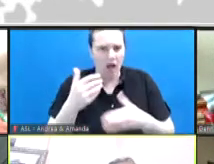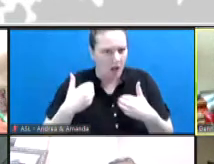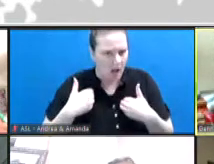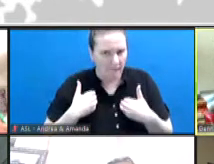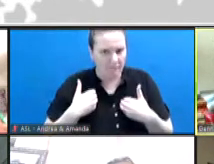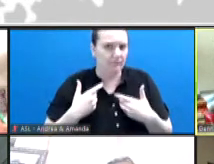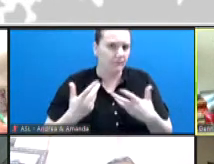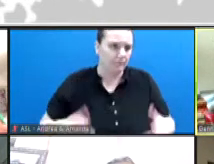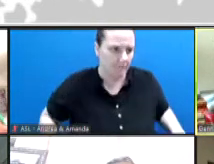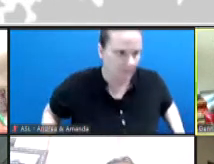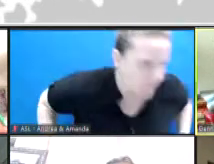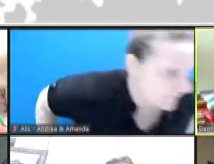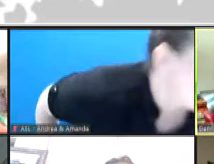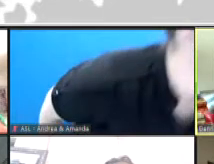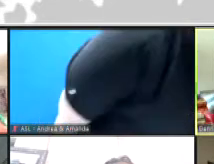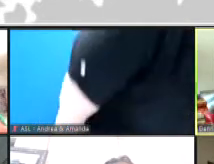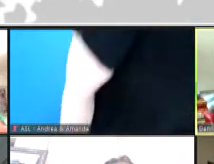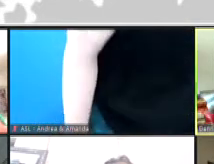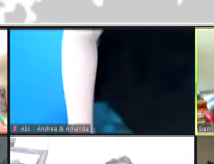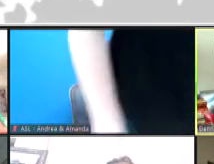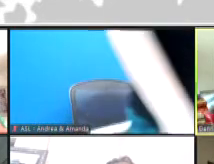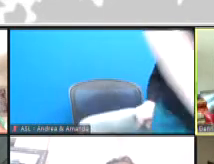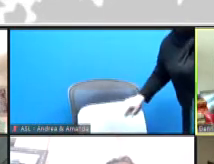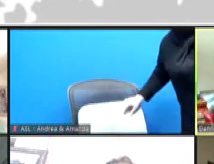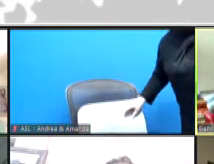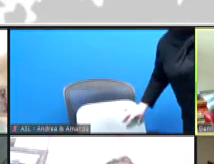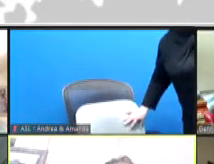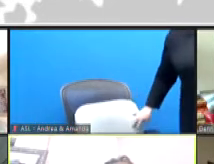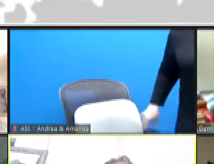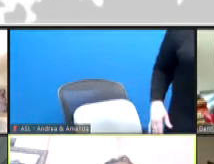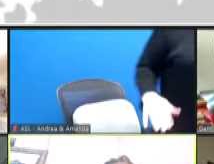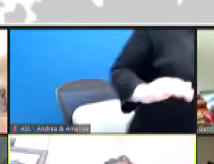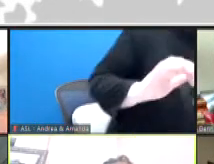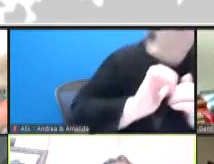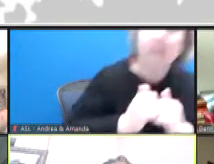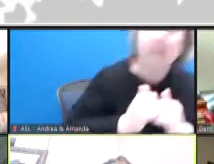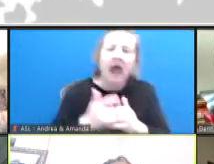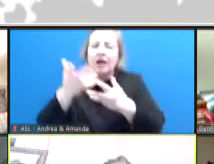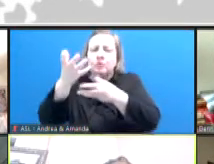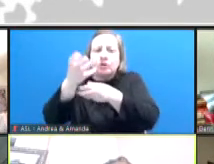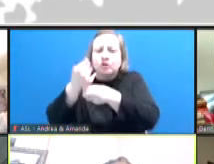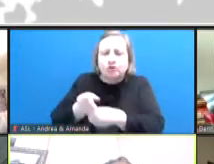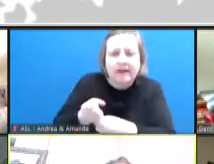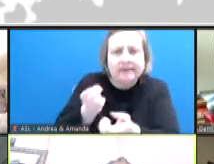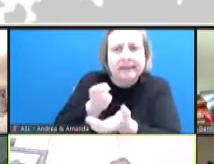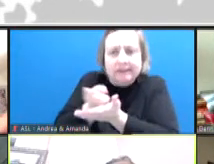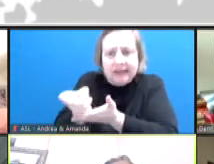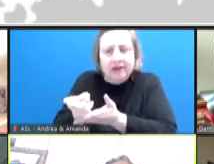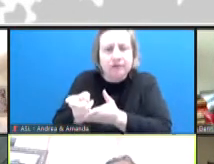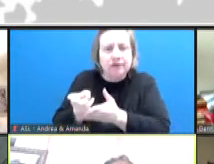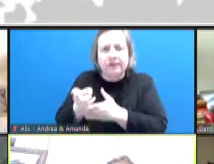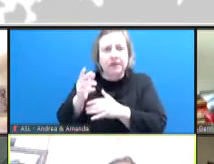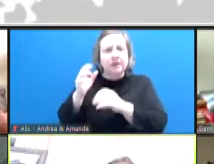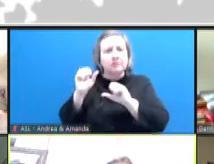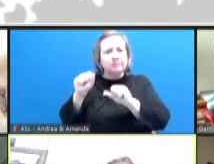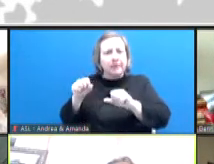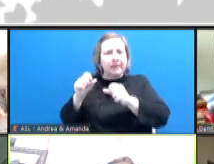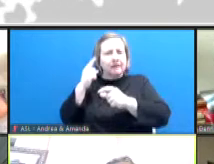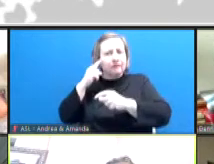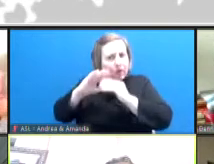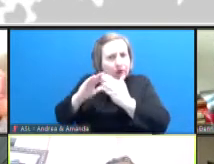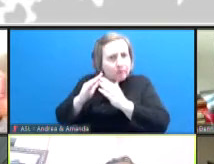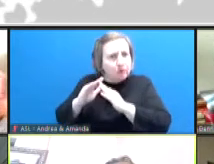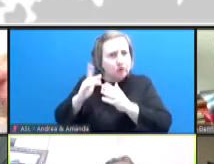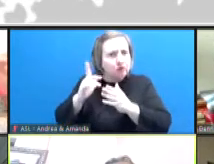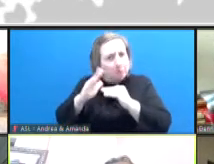Okay. And so how can we trust the integrity and trust for the community to help rebuild this